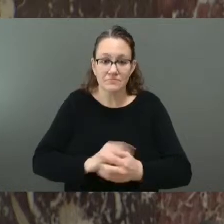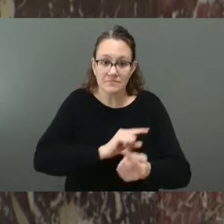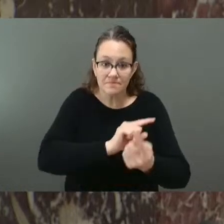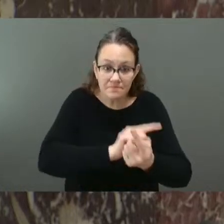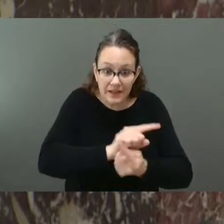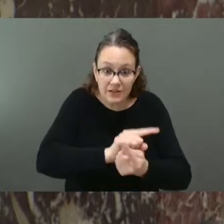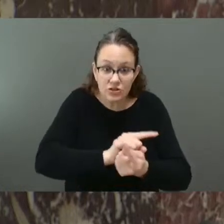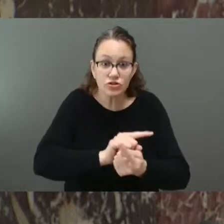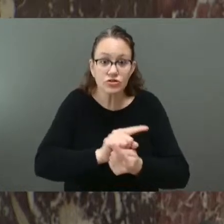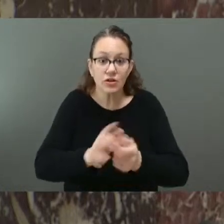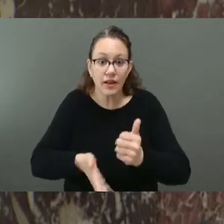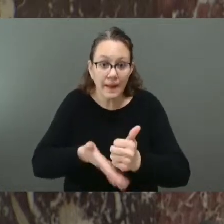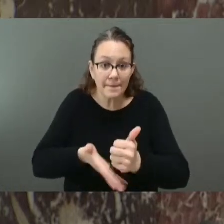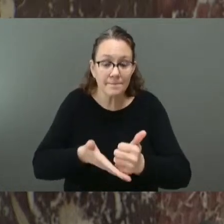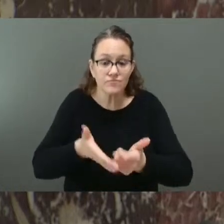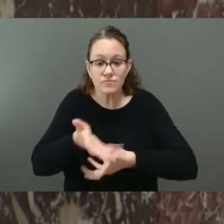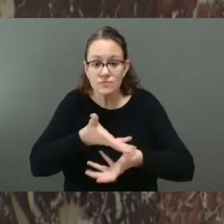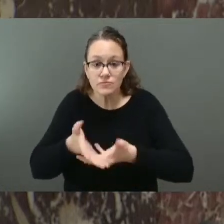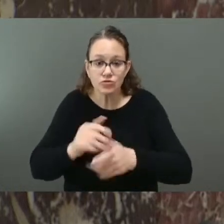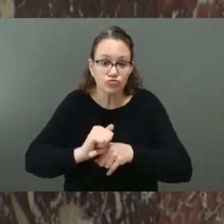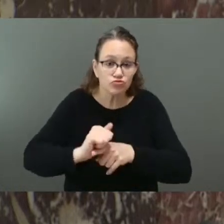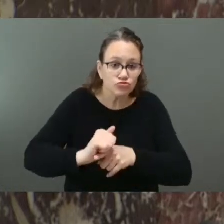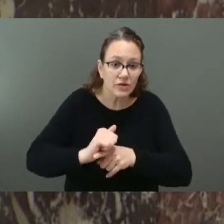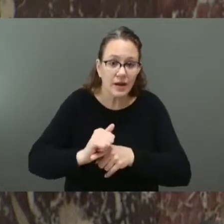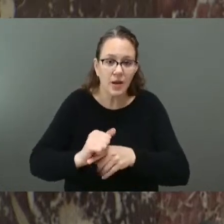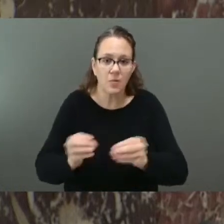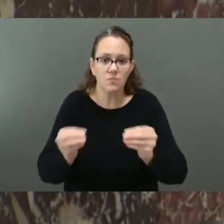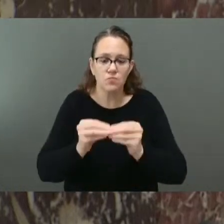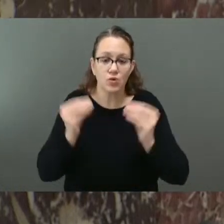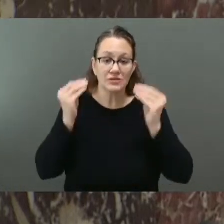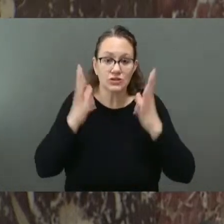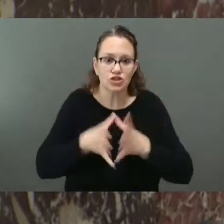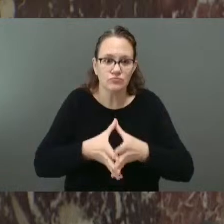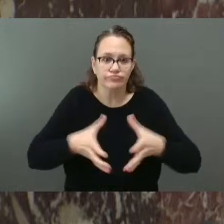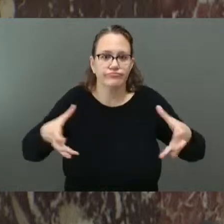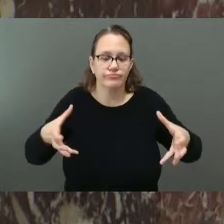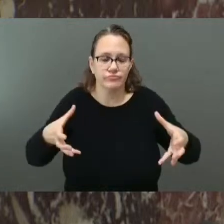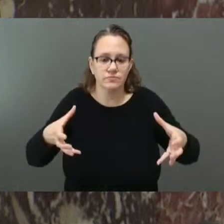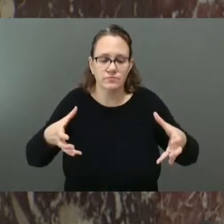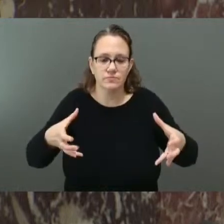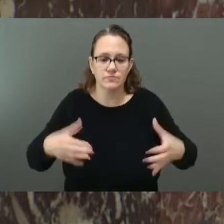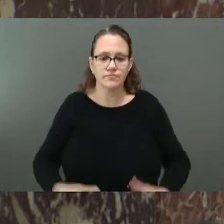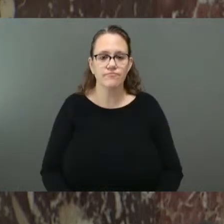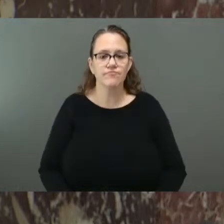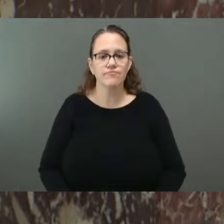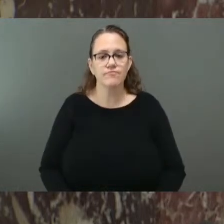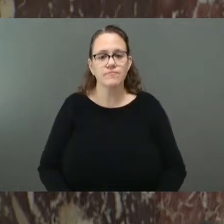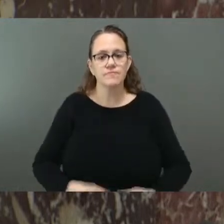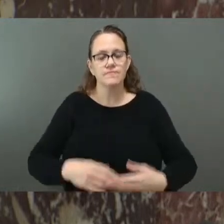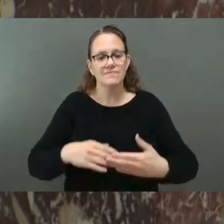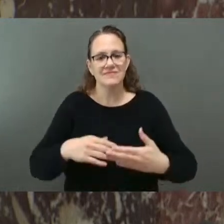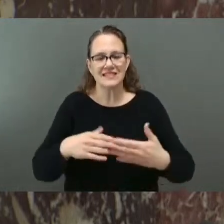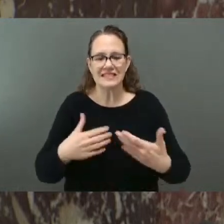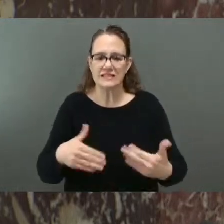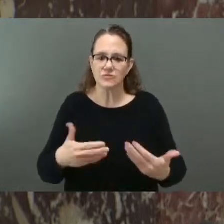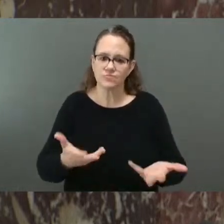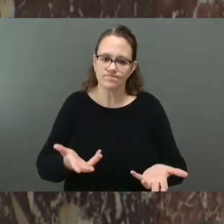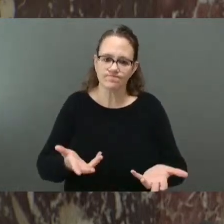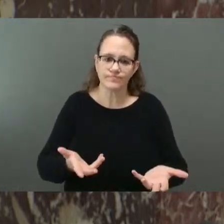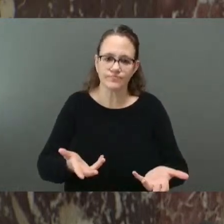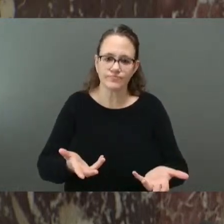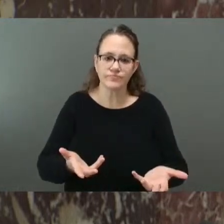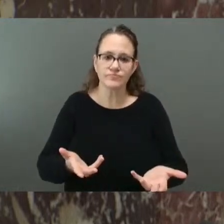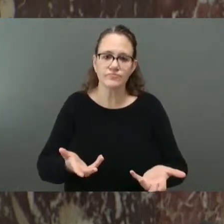teachers come into this really productive and really, I would say, very fruitful profession.